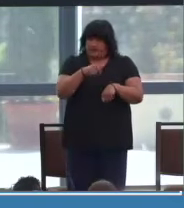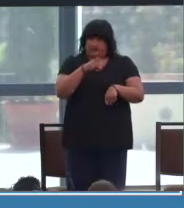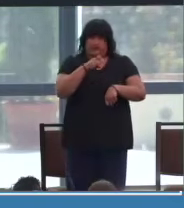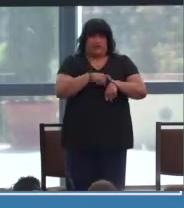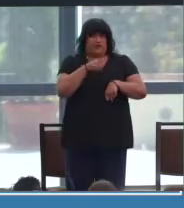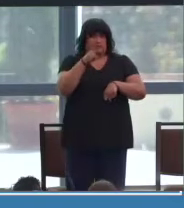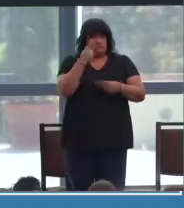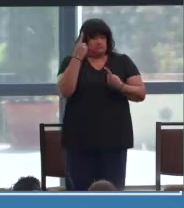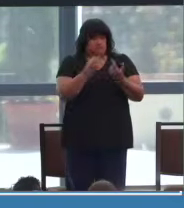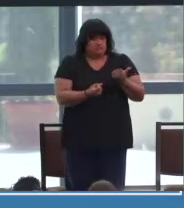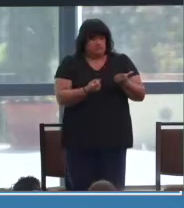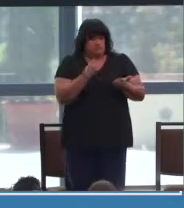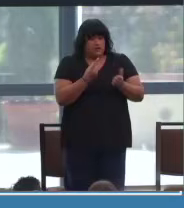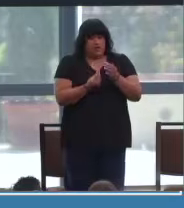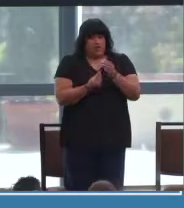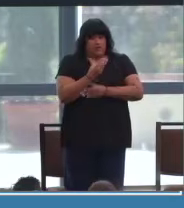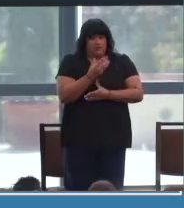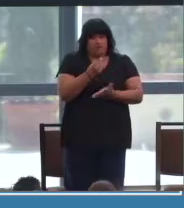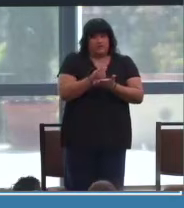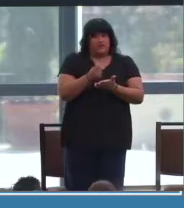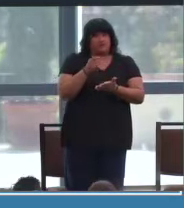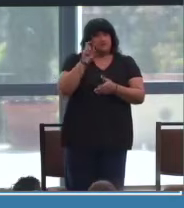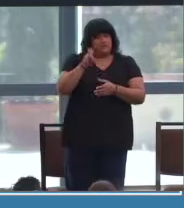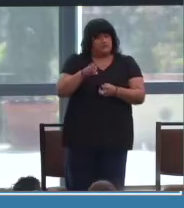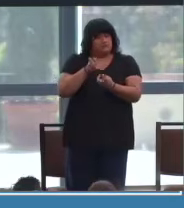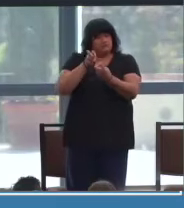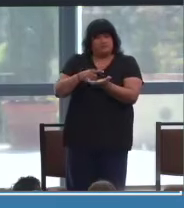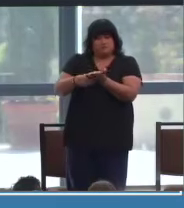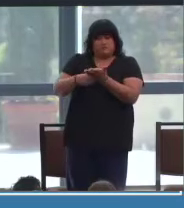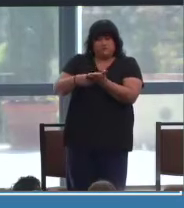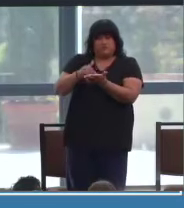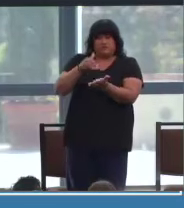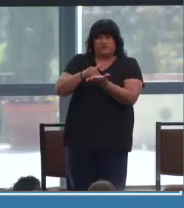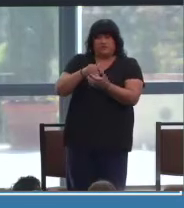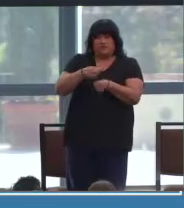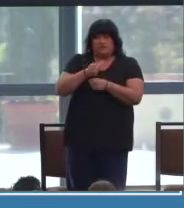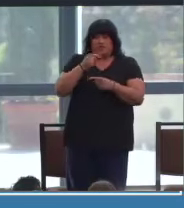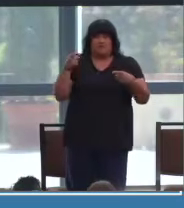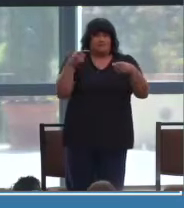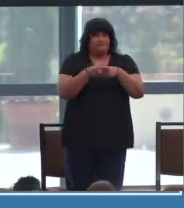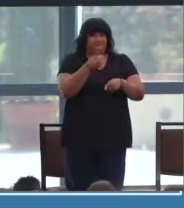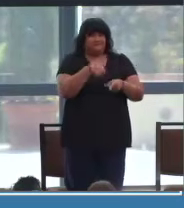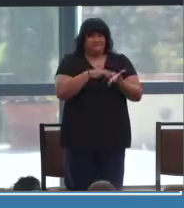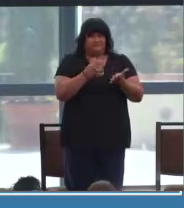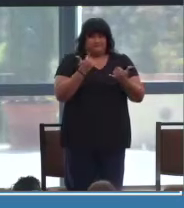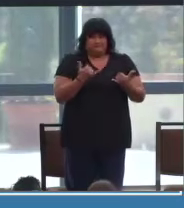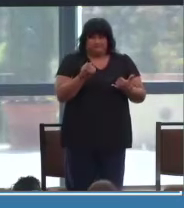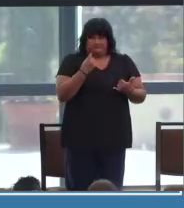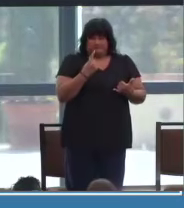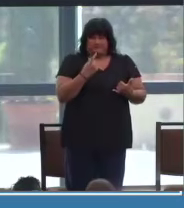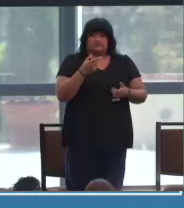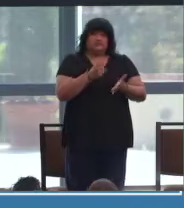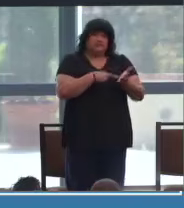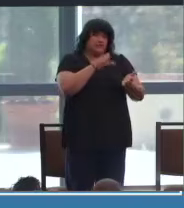therapy, talk to your doctor, make sure there's no interactions with any of your other medications. Sometimes some of the SSRI